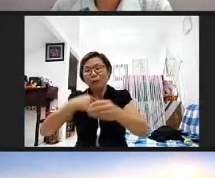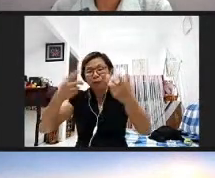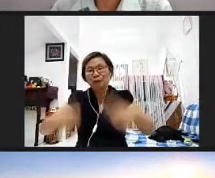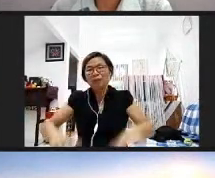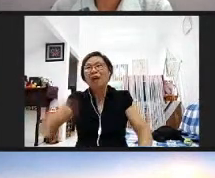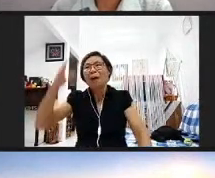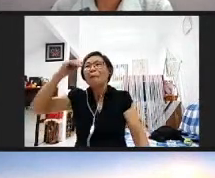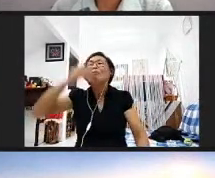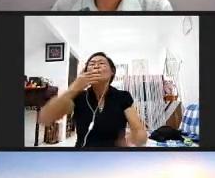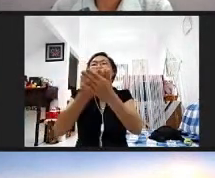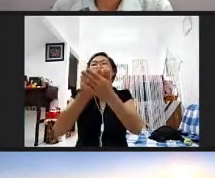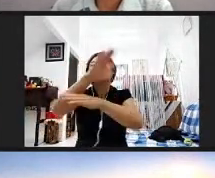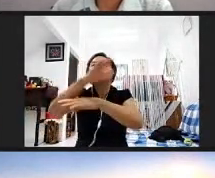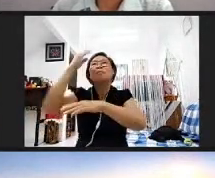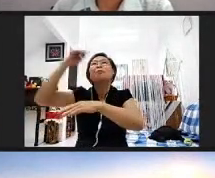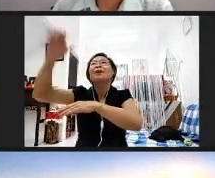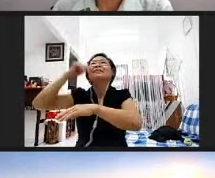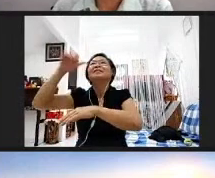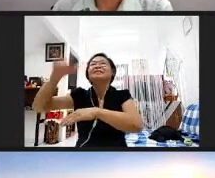sisters in the Dharma.